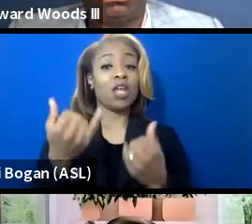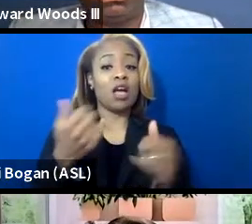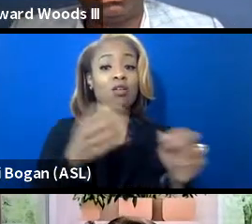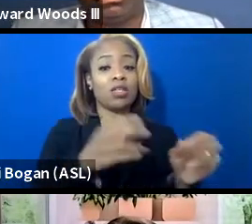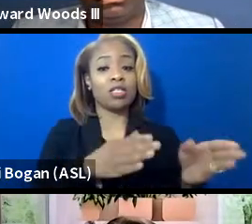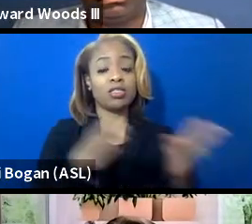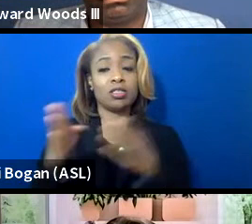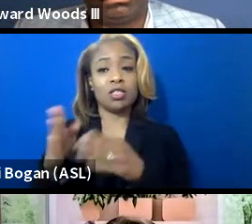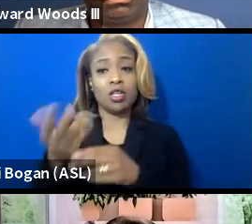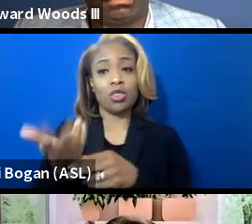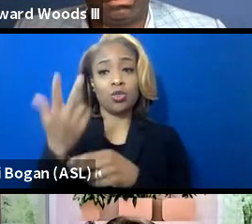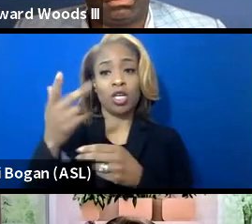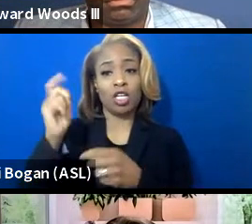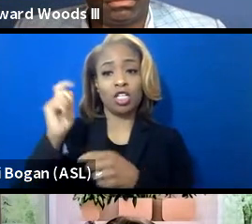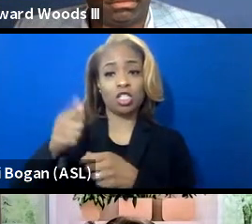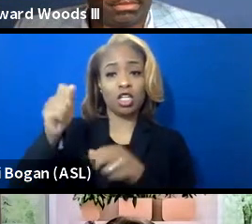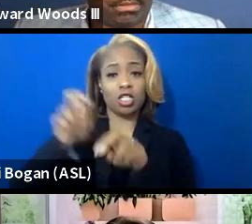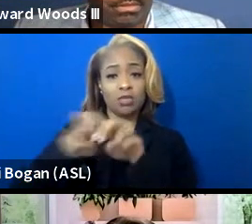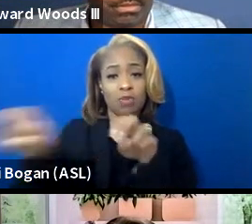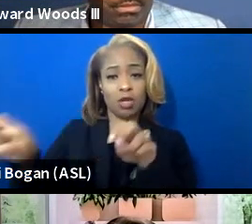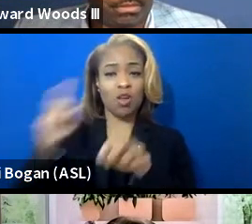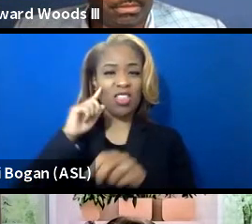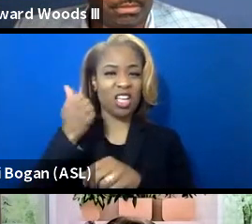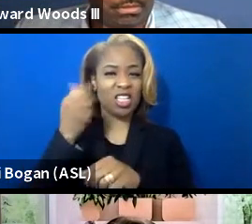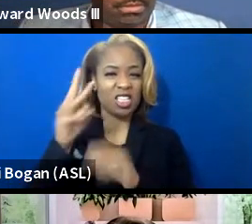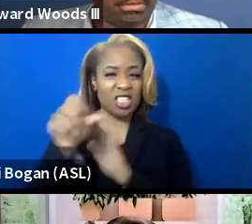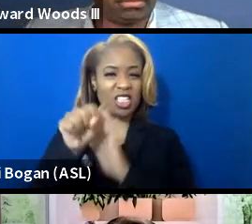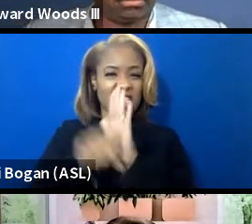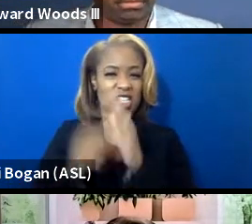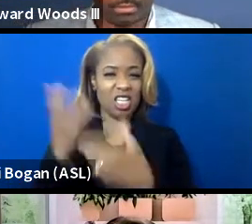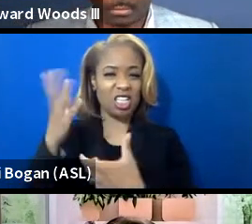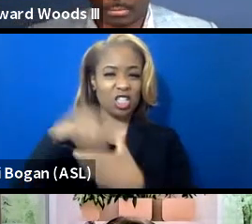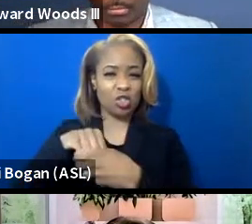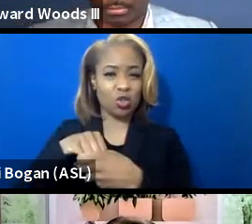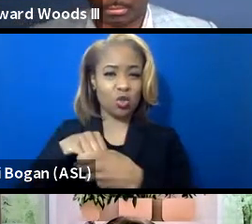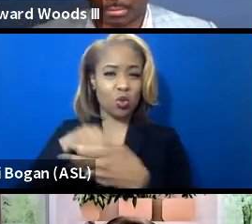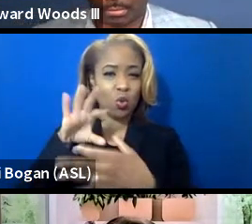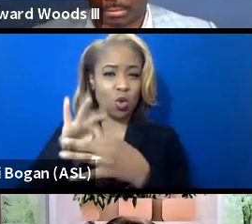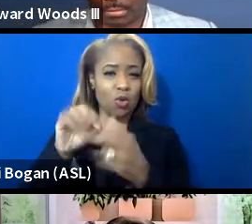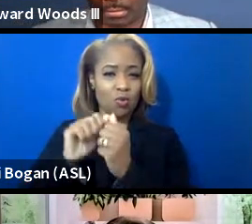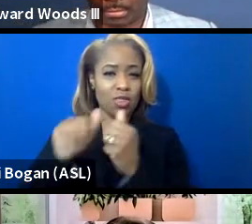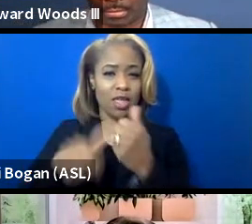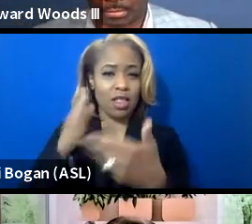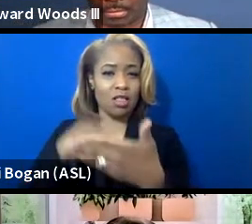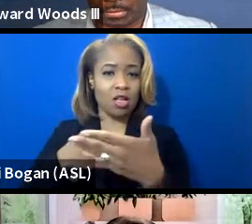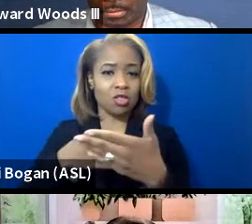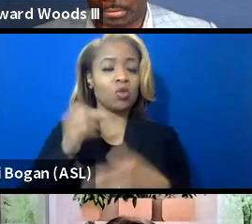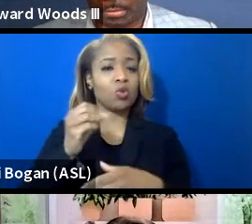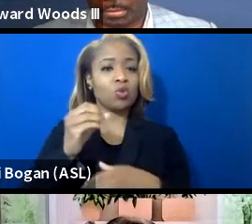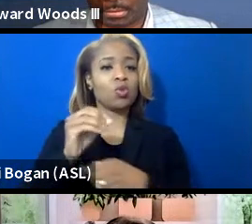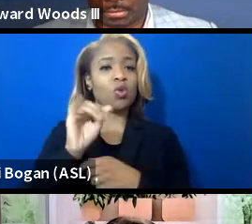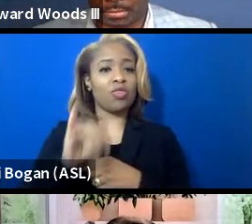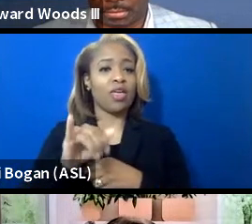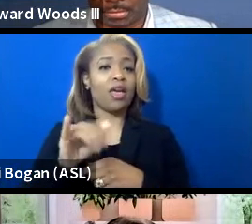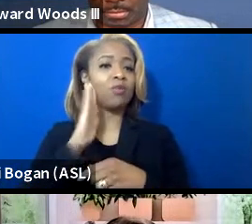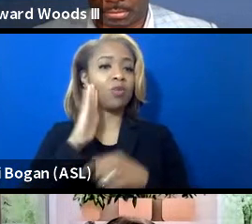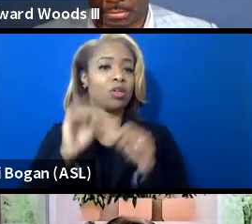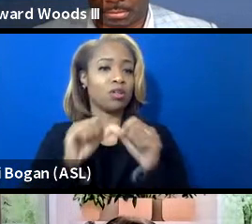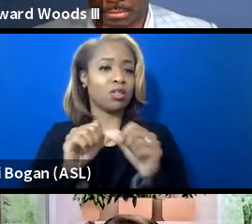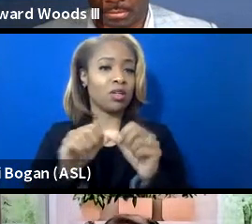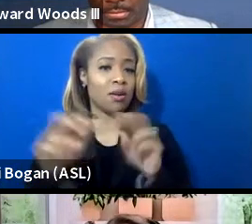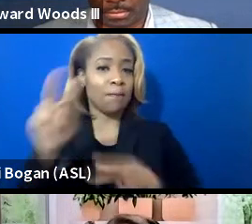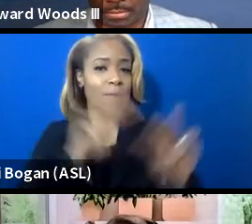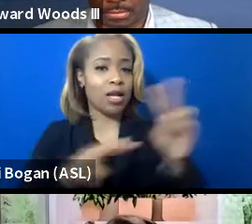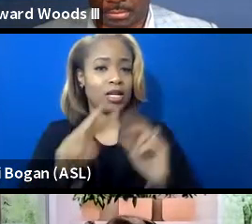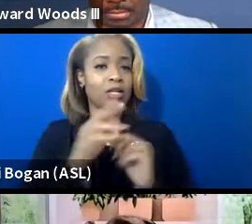is proceeding. There's about 16 states, I think, that have joined in that lawsuit. And so that is continuing to be monitored,